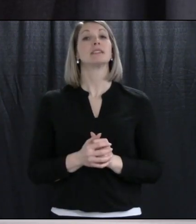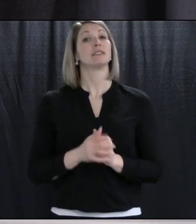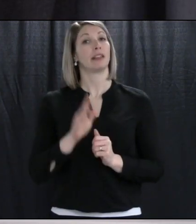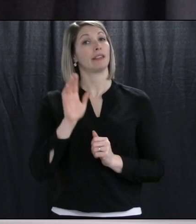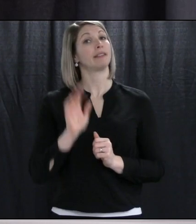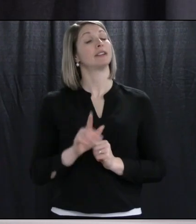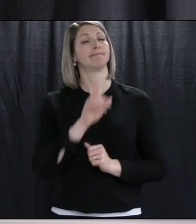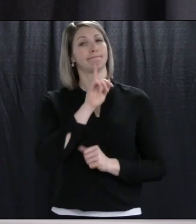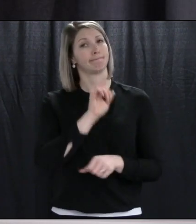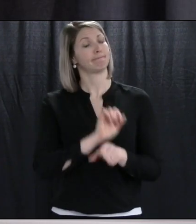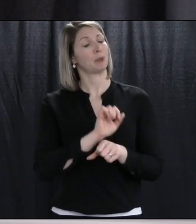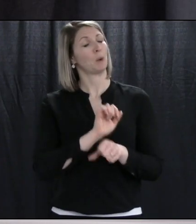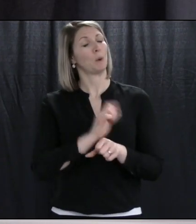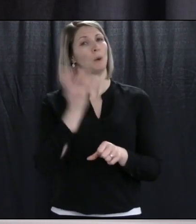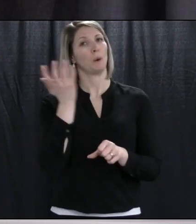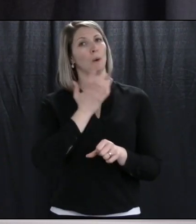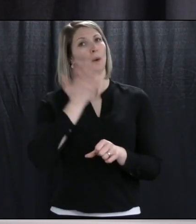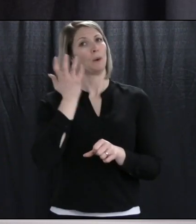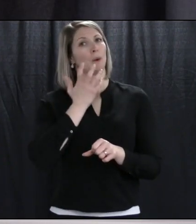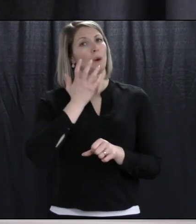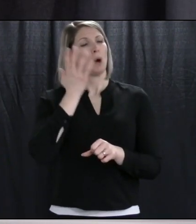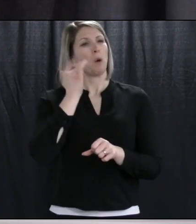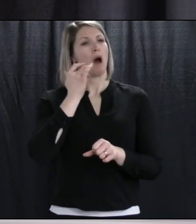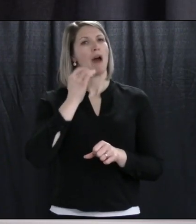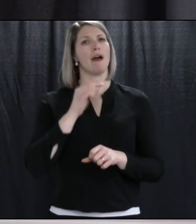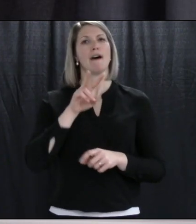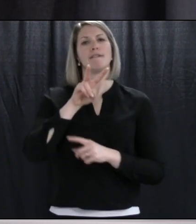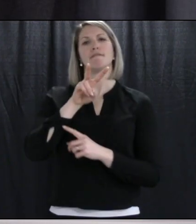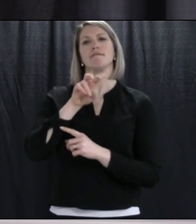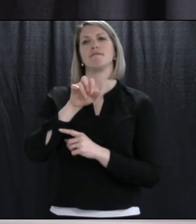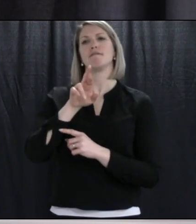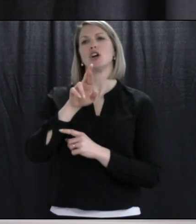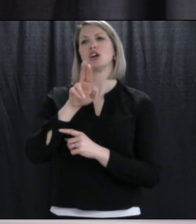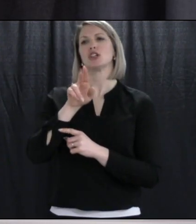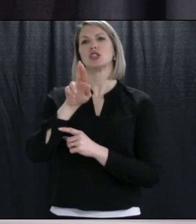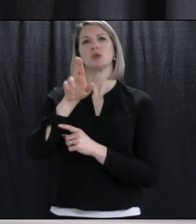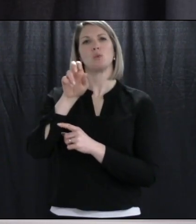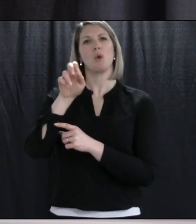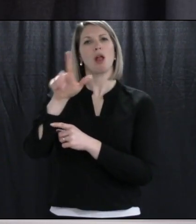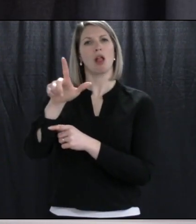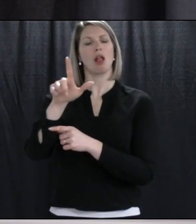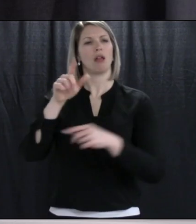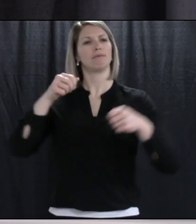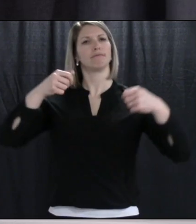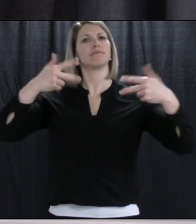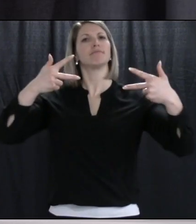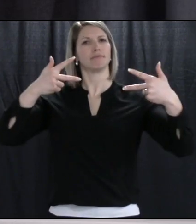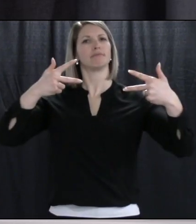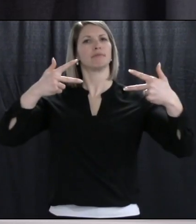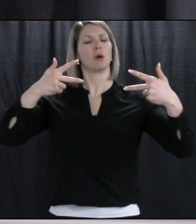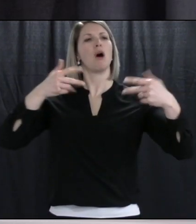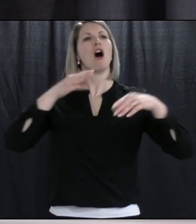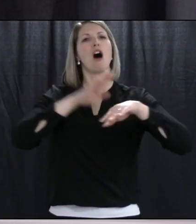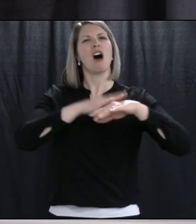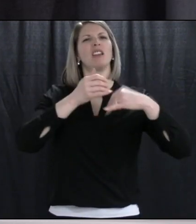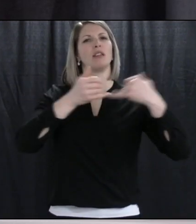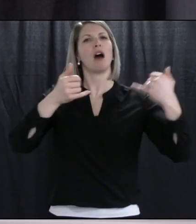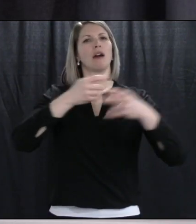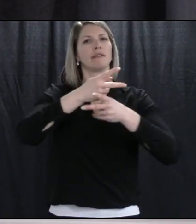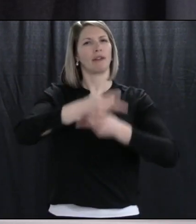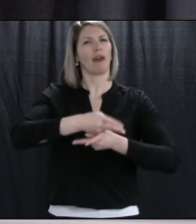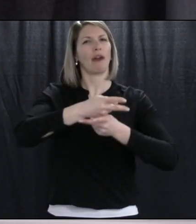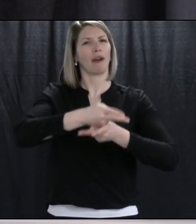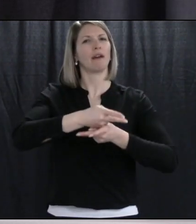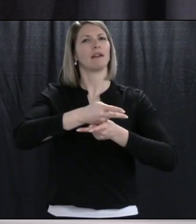This ability for virtual care applies to any family practitioner, any